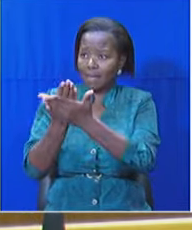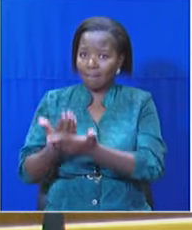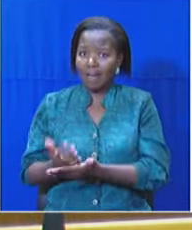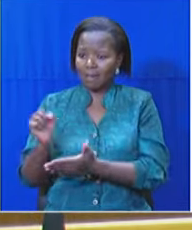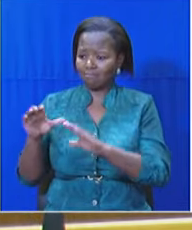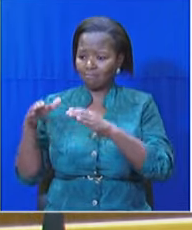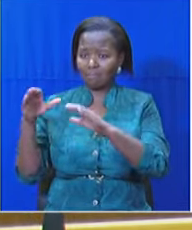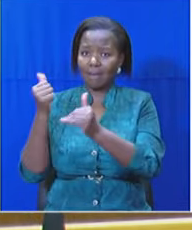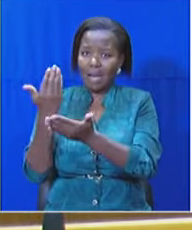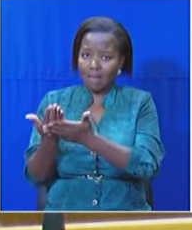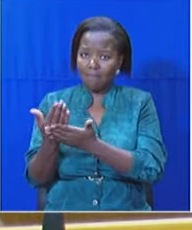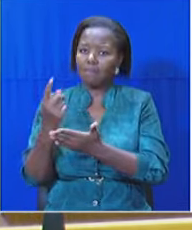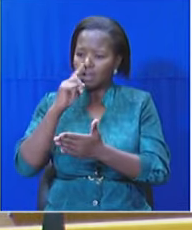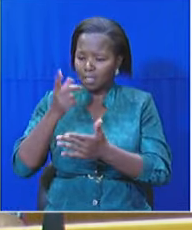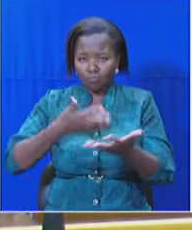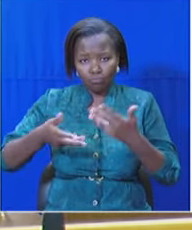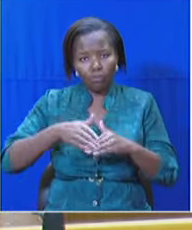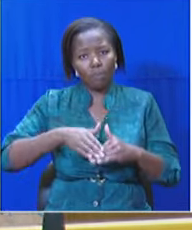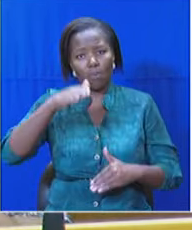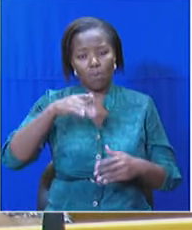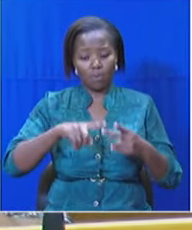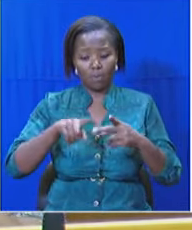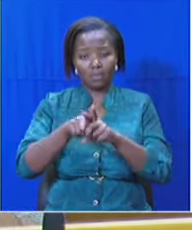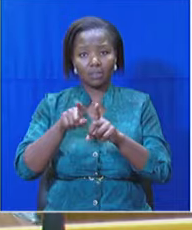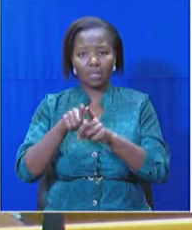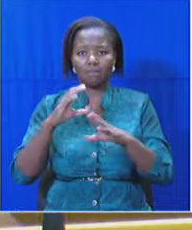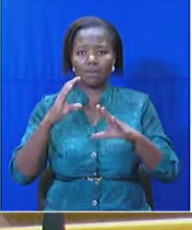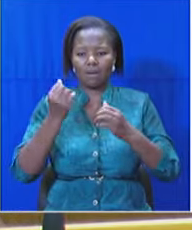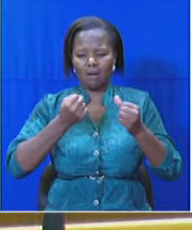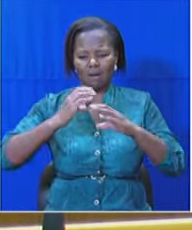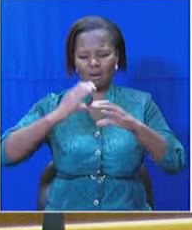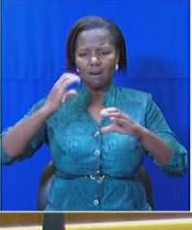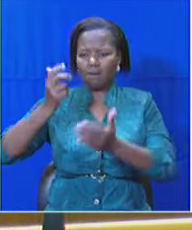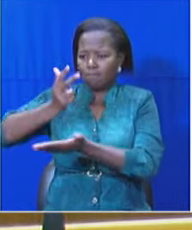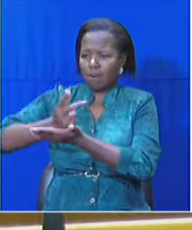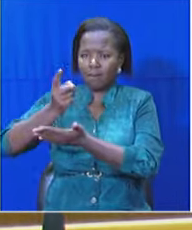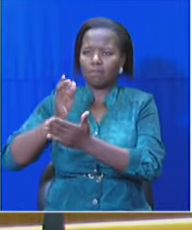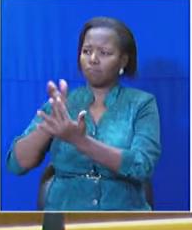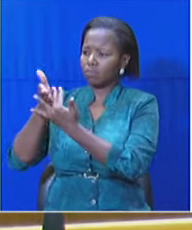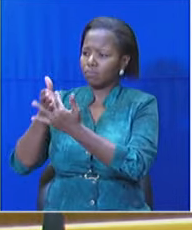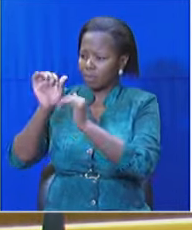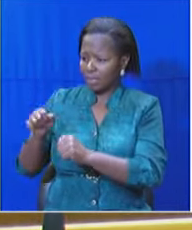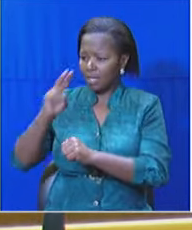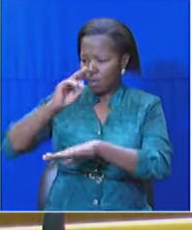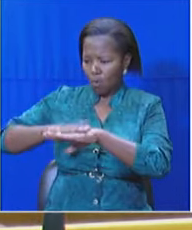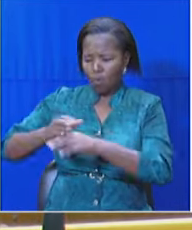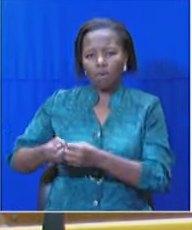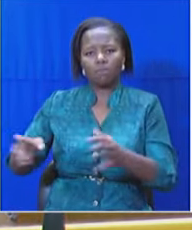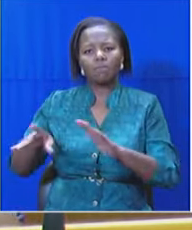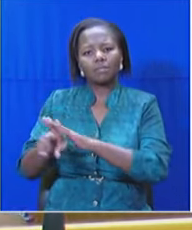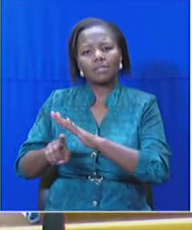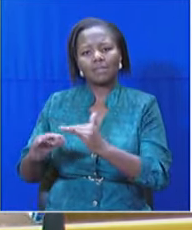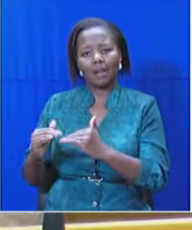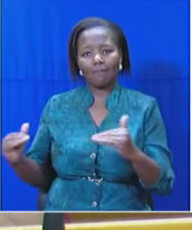constituencies, and that the program of the mobile be distributed to constituencies and municipalities. Honorable Chair, one of